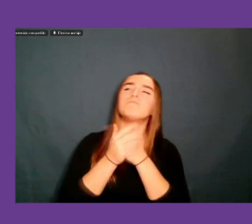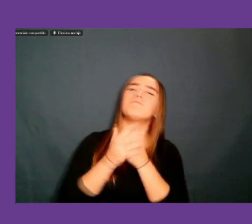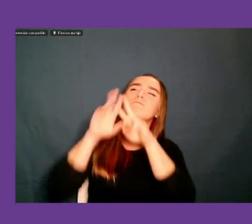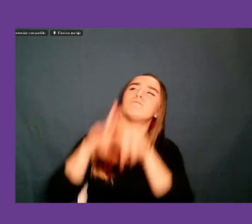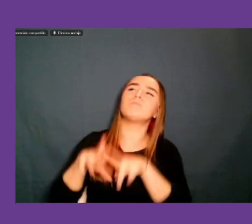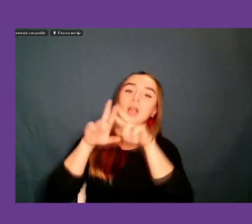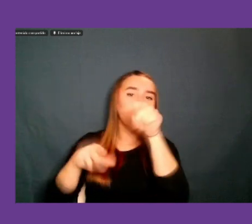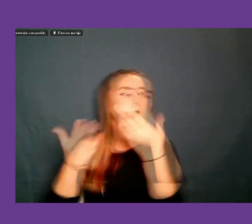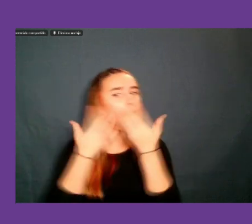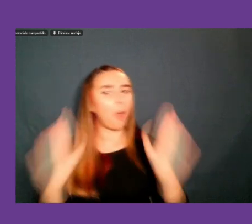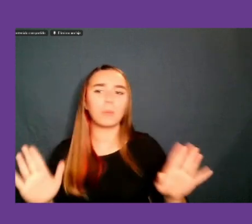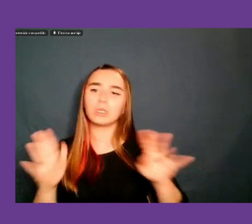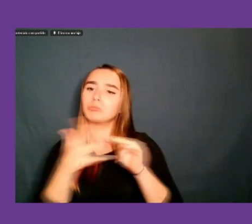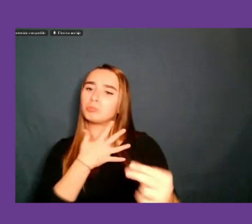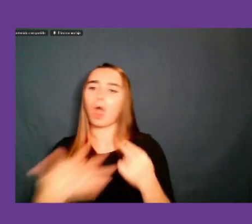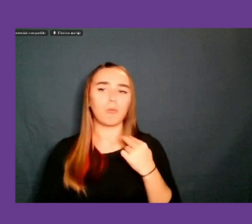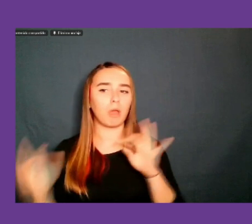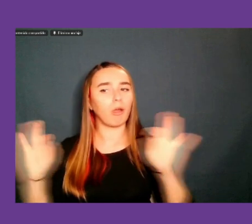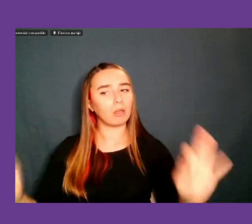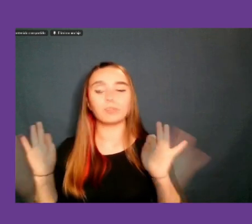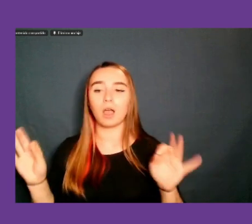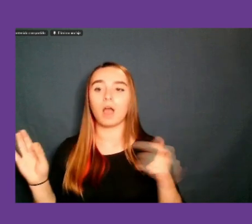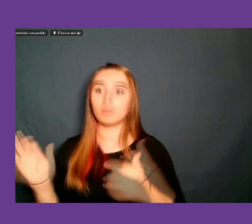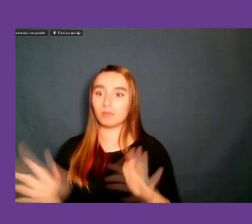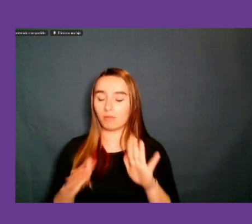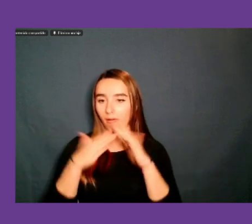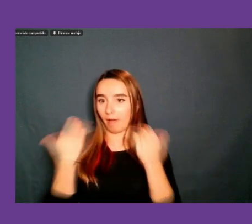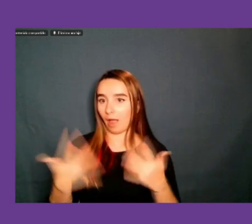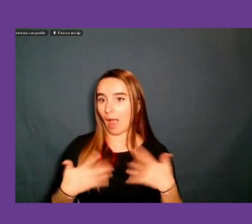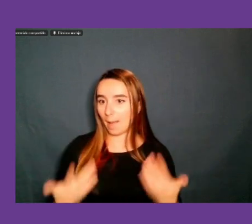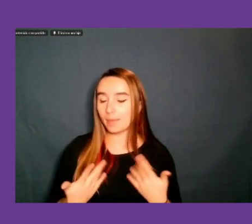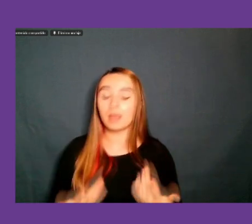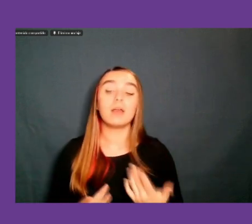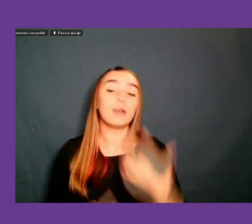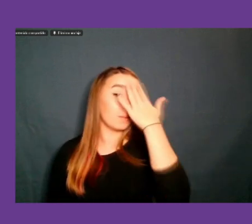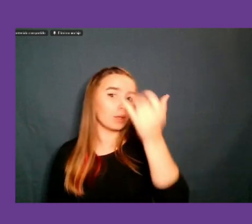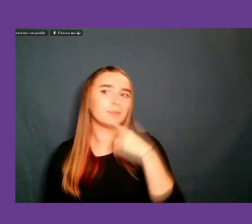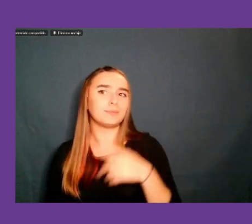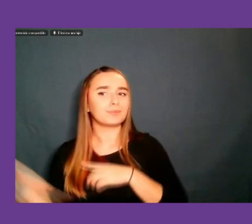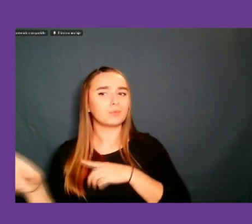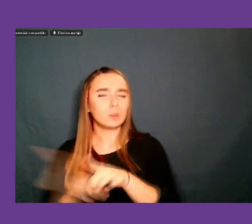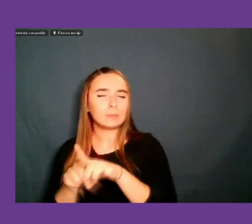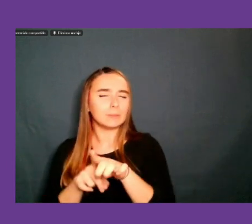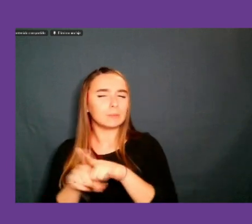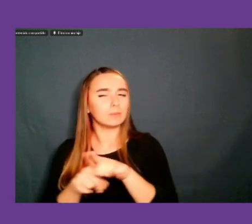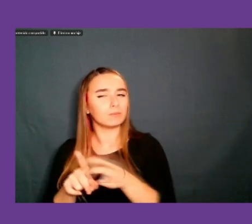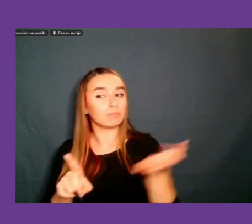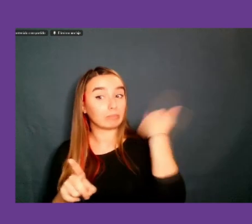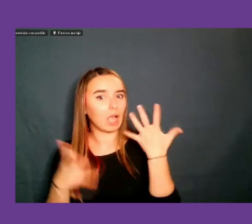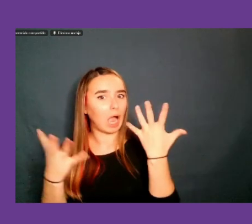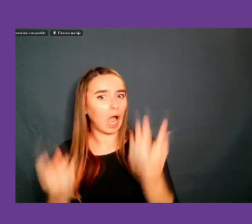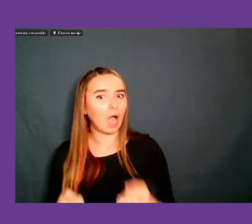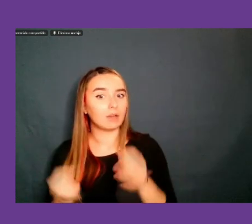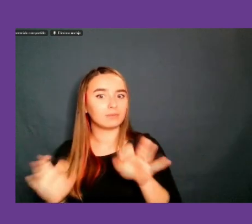I'm very happy for because we have had, I think, very relevant criticism the last time in the last mandate.